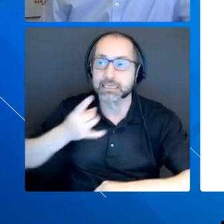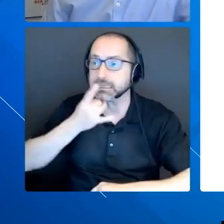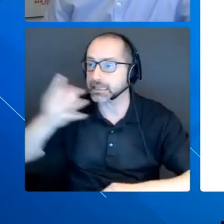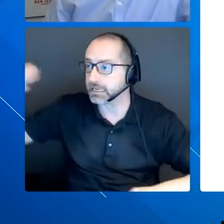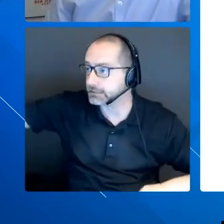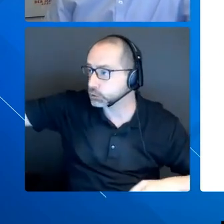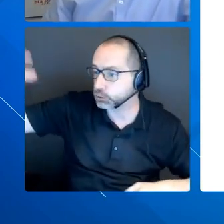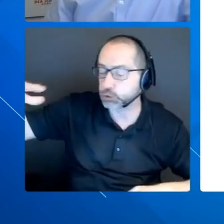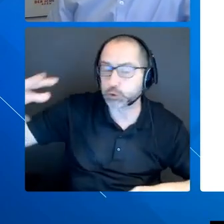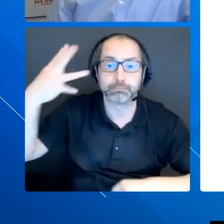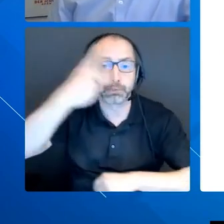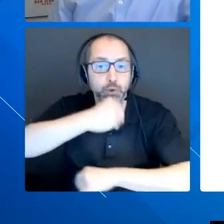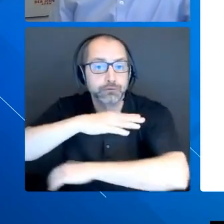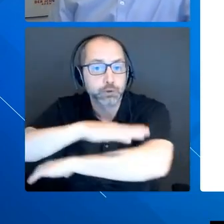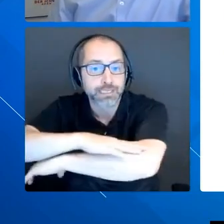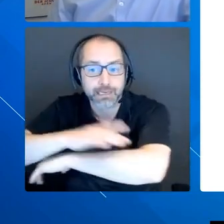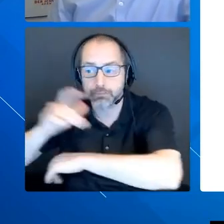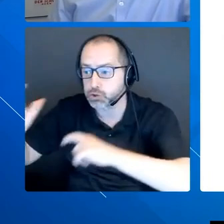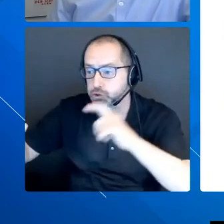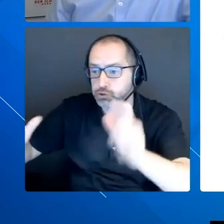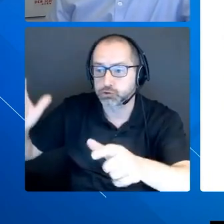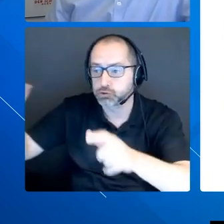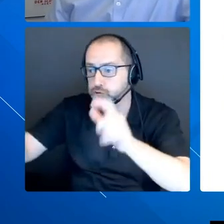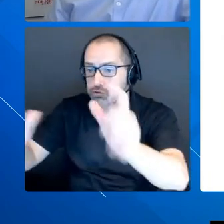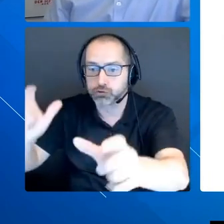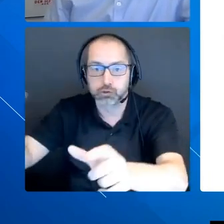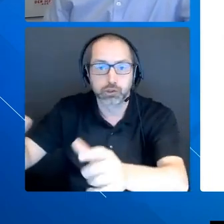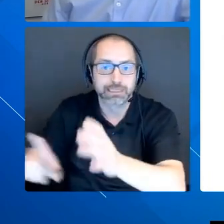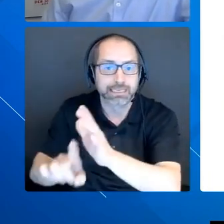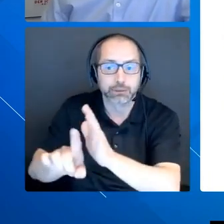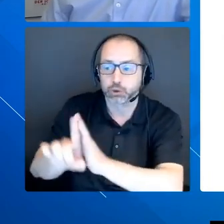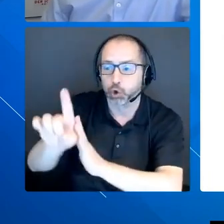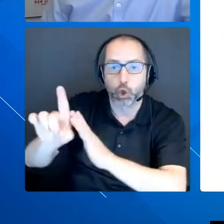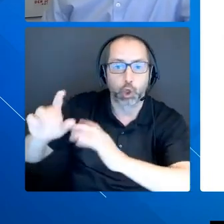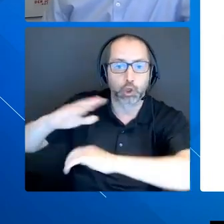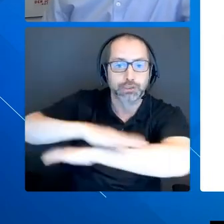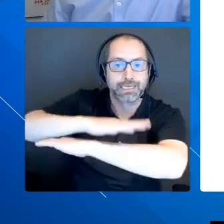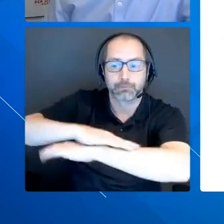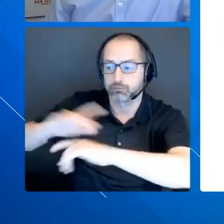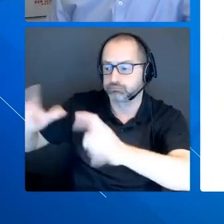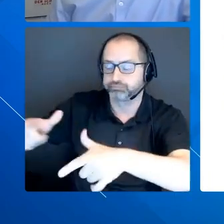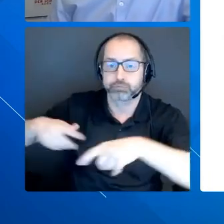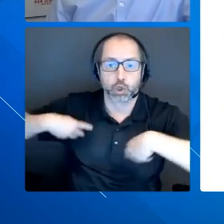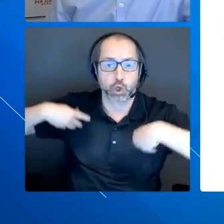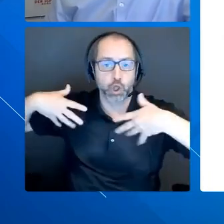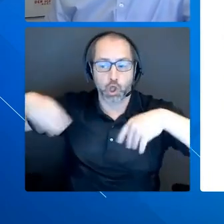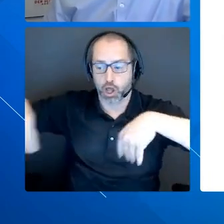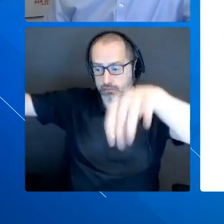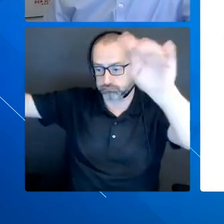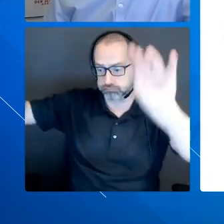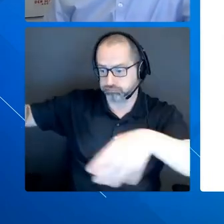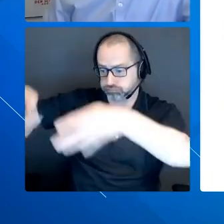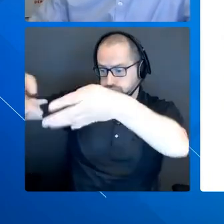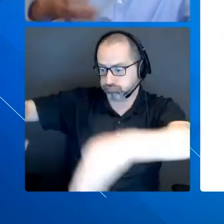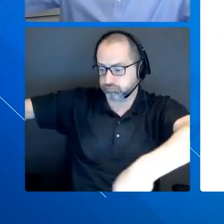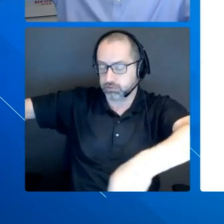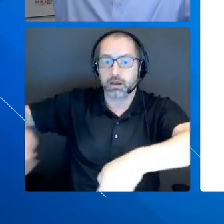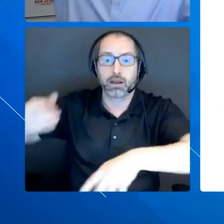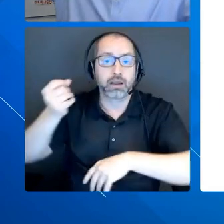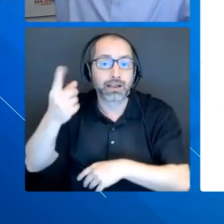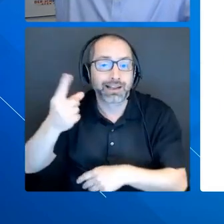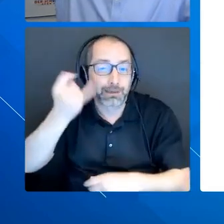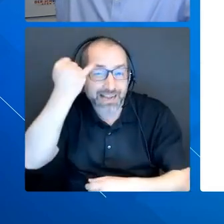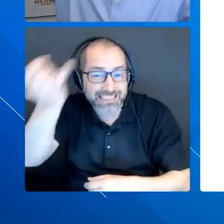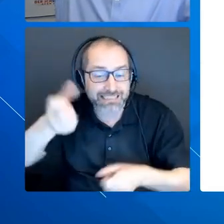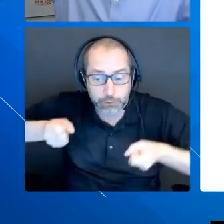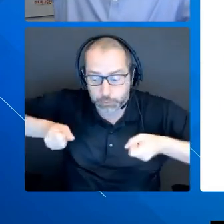cocktail tables, nice tall cocktail tables, those pretty tablecloths. What about your attendees in wheelchairs? Their drinks are,